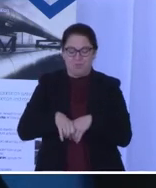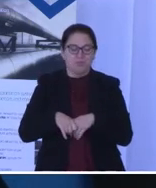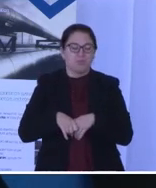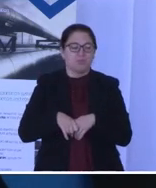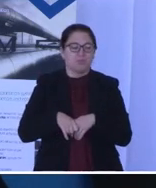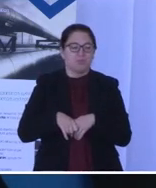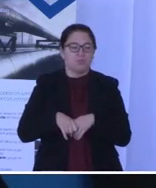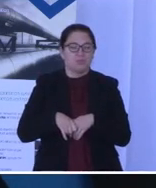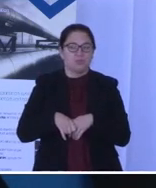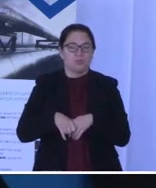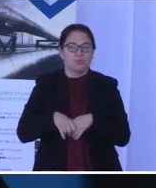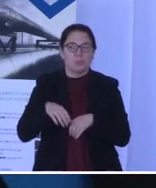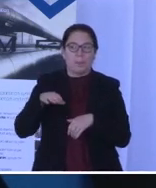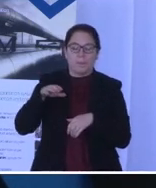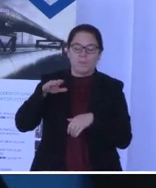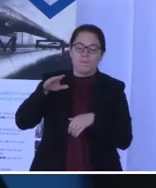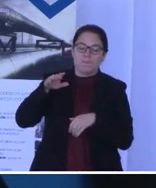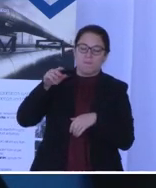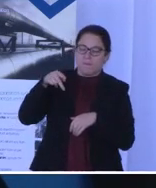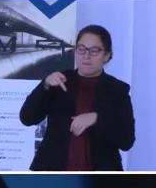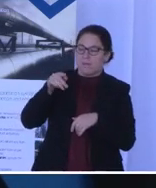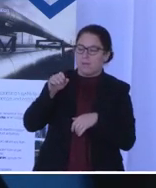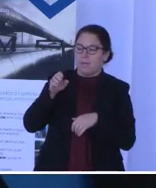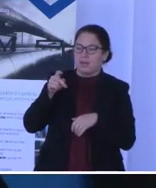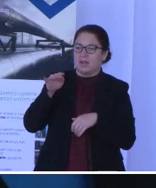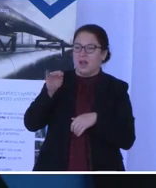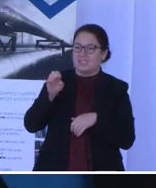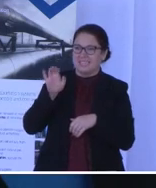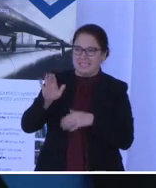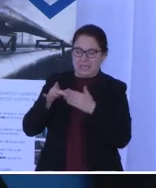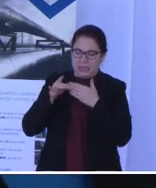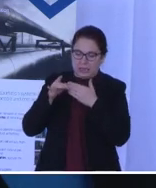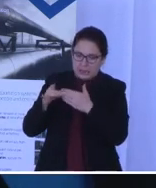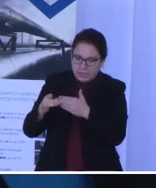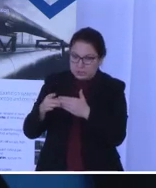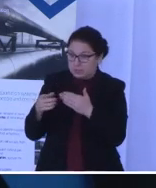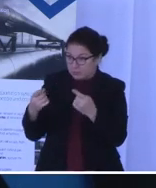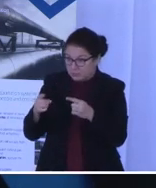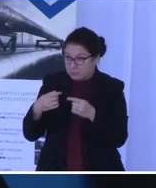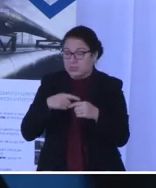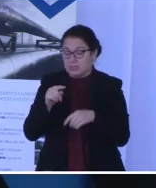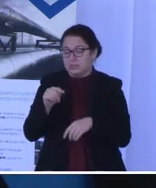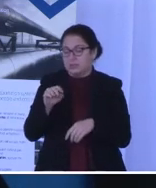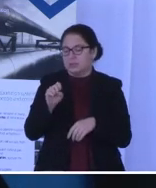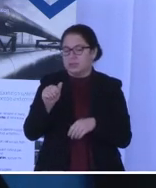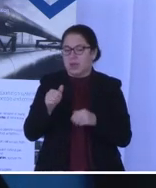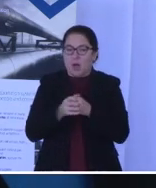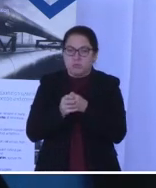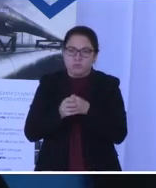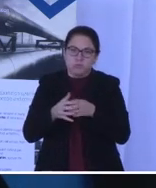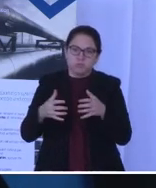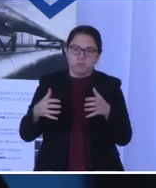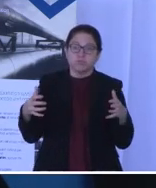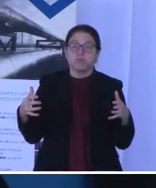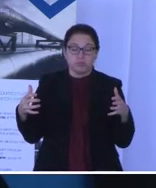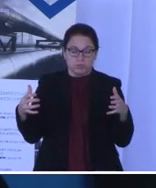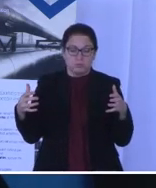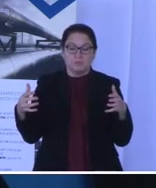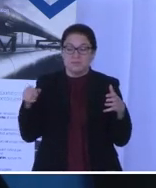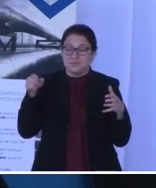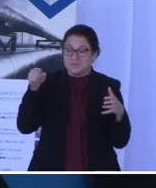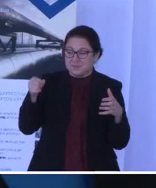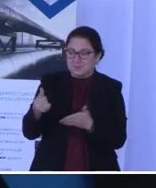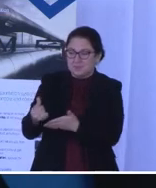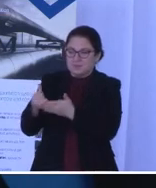Under his steady leadership, TSA has grown tremendously as an organization. Not only has he helped